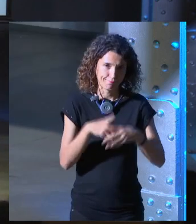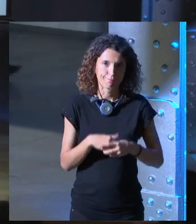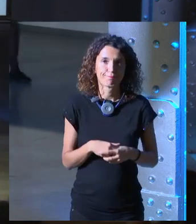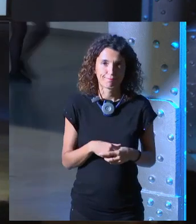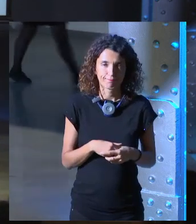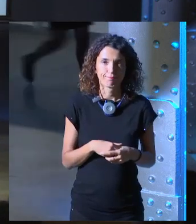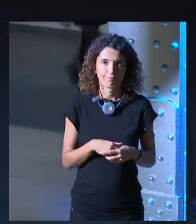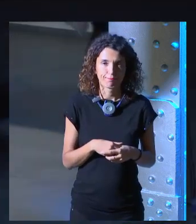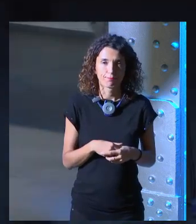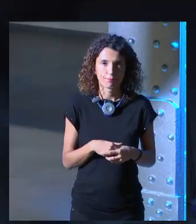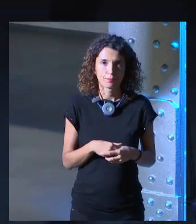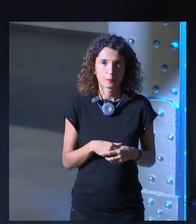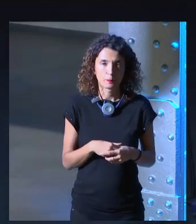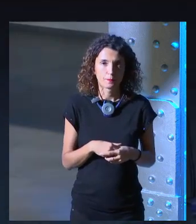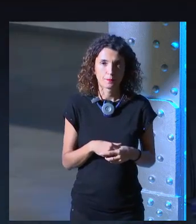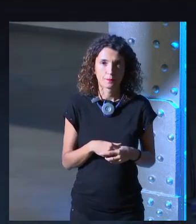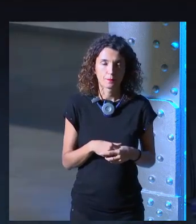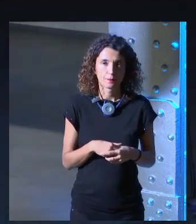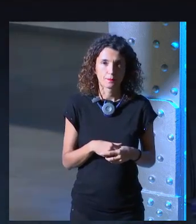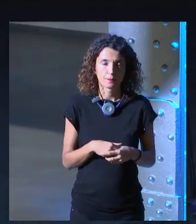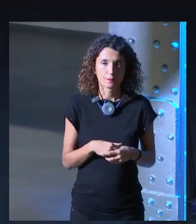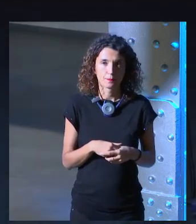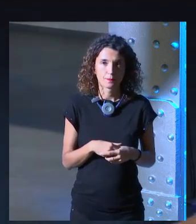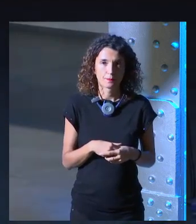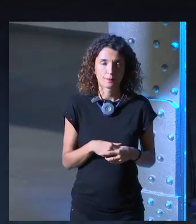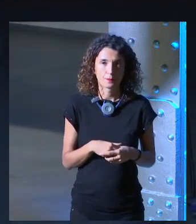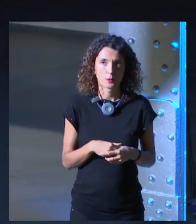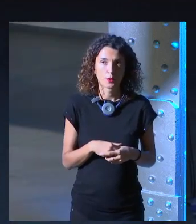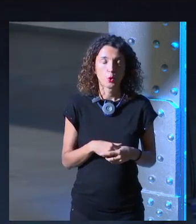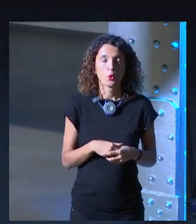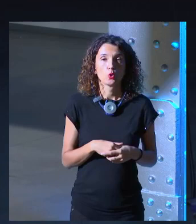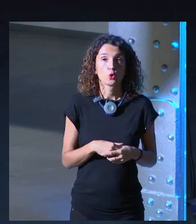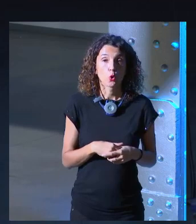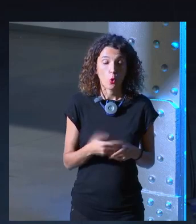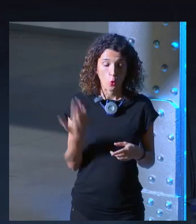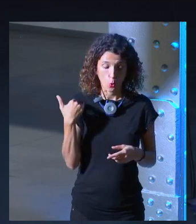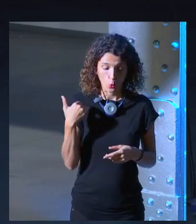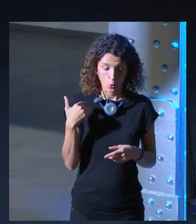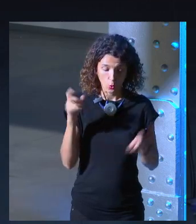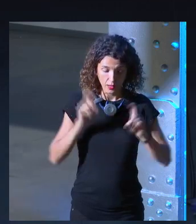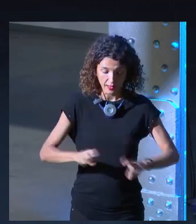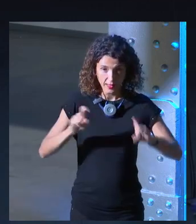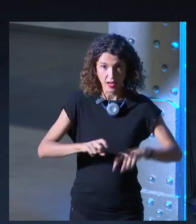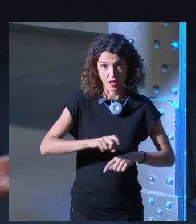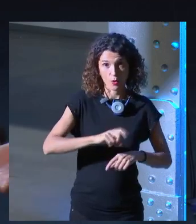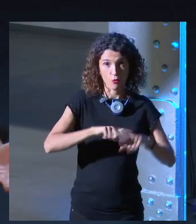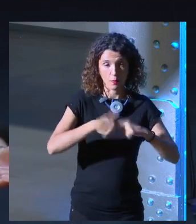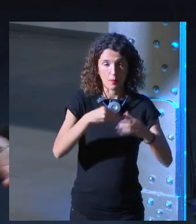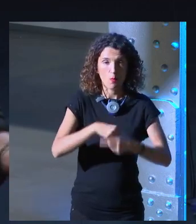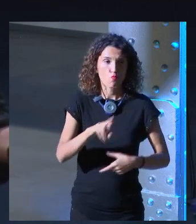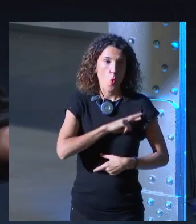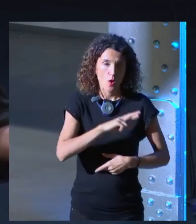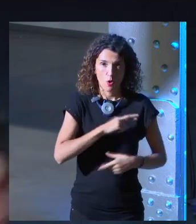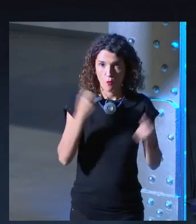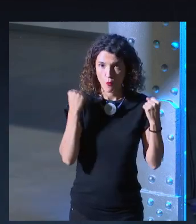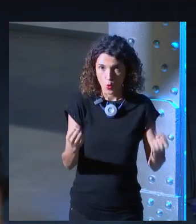I was brought up by very religious people, and I was supposed to be a missionary. Okay, well